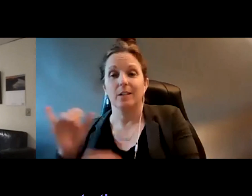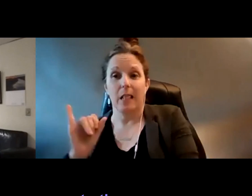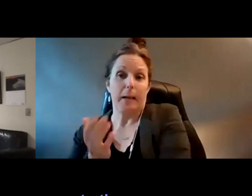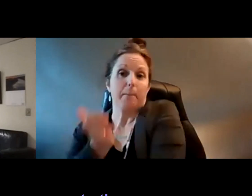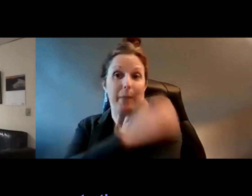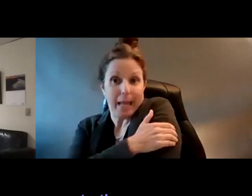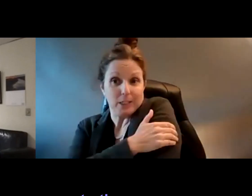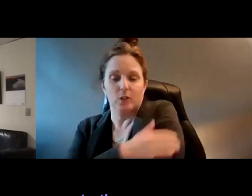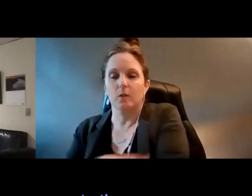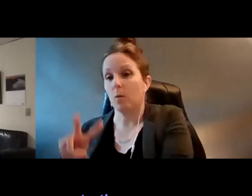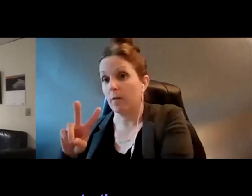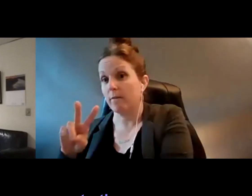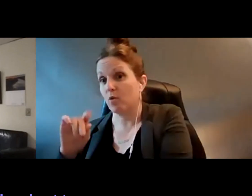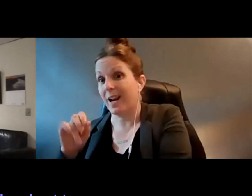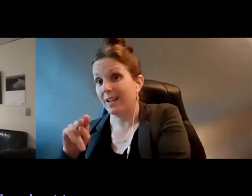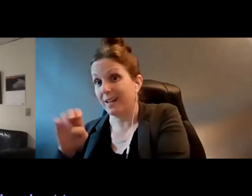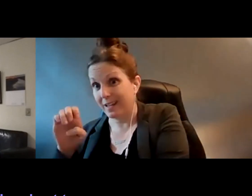ago.